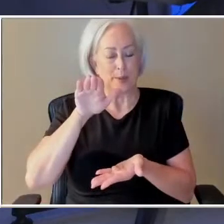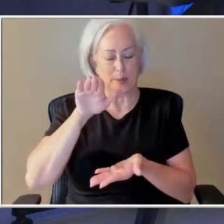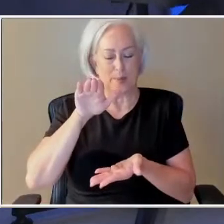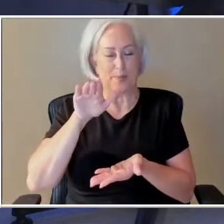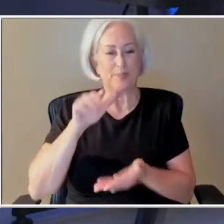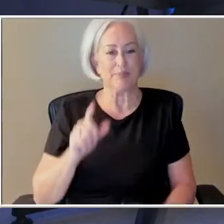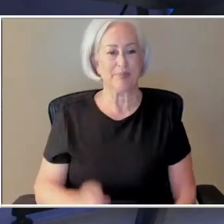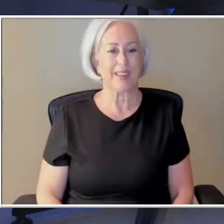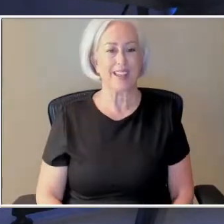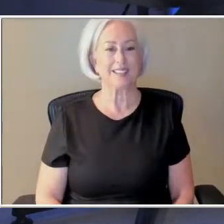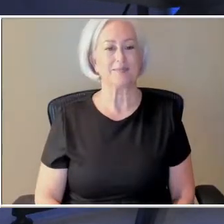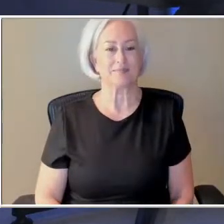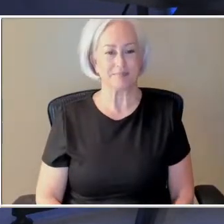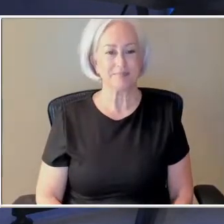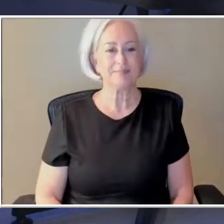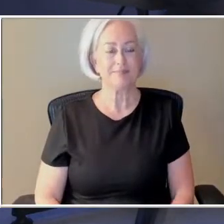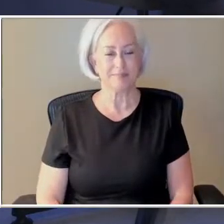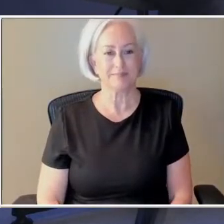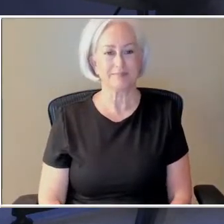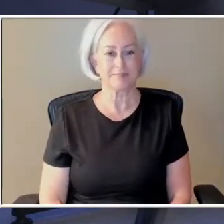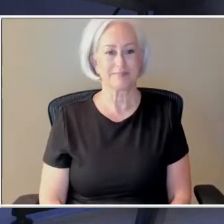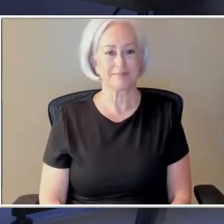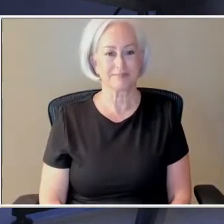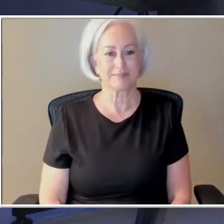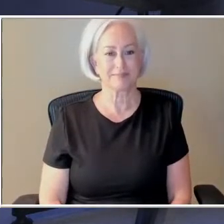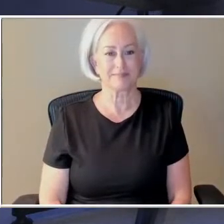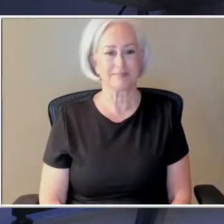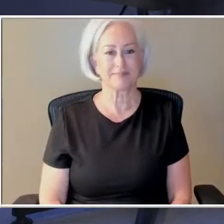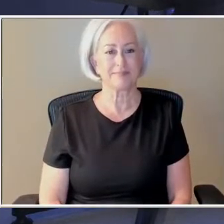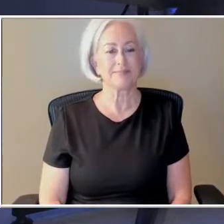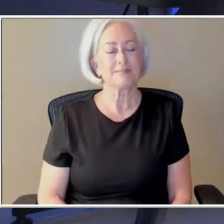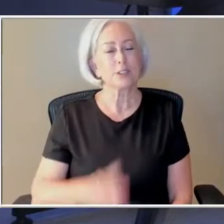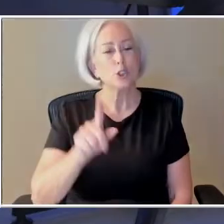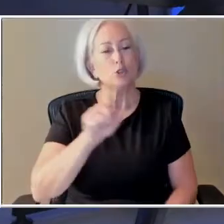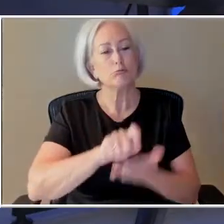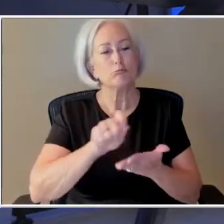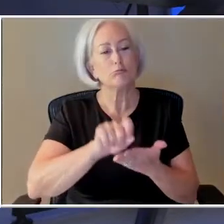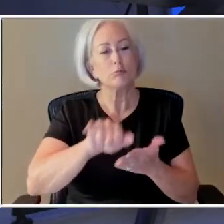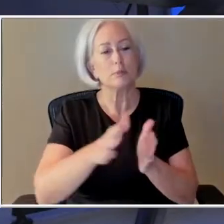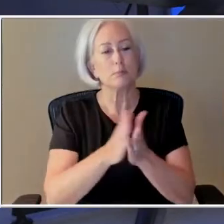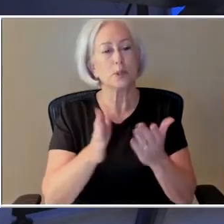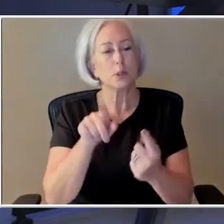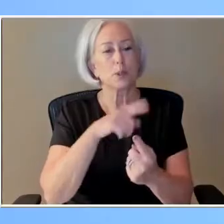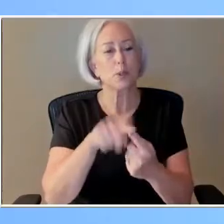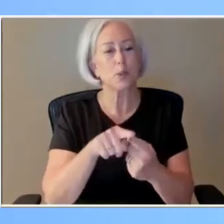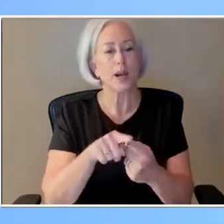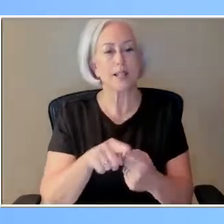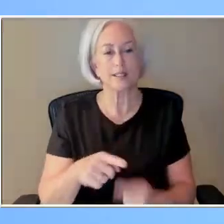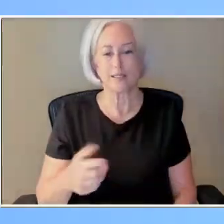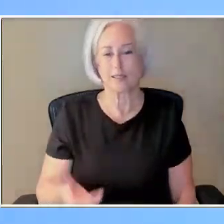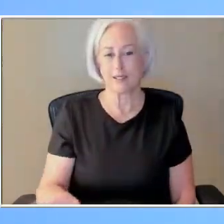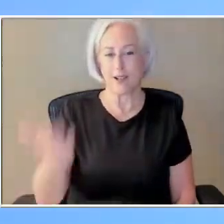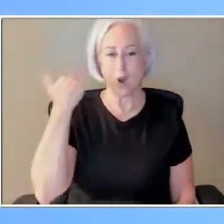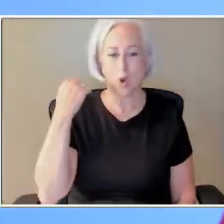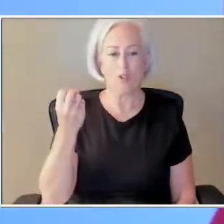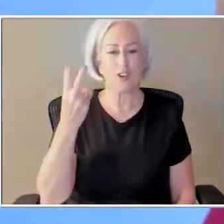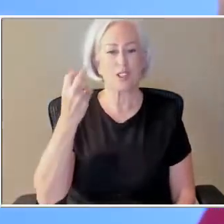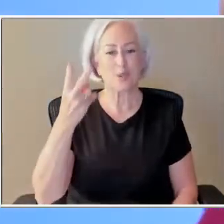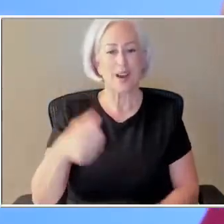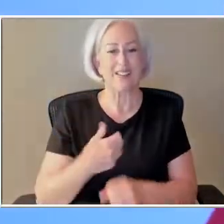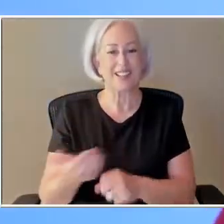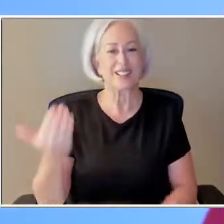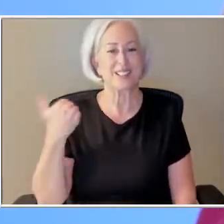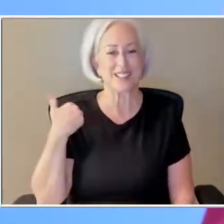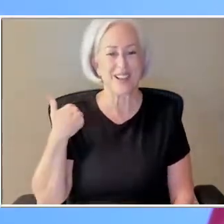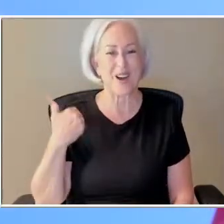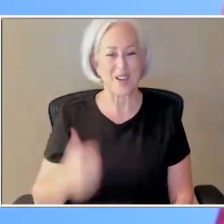right there so we can get a good shot of it? When did you write that book? Over 12 years. Over the course of the past 12